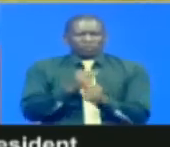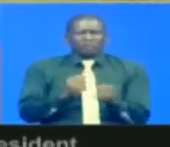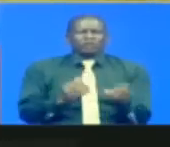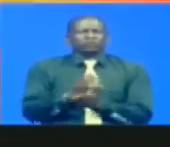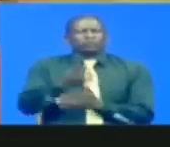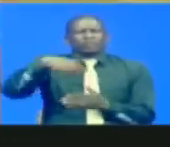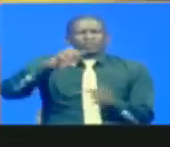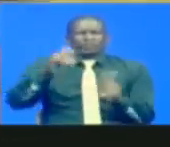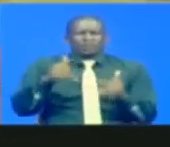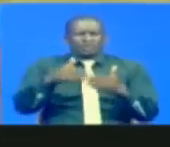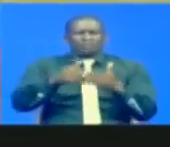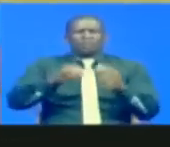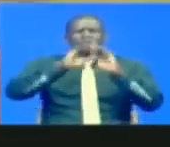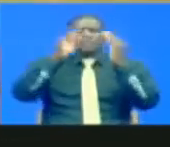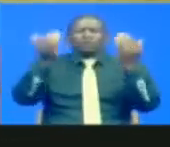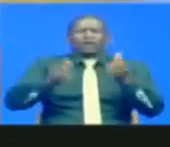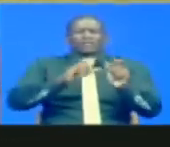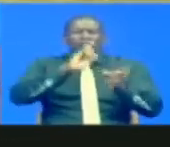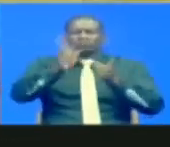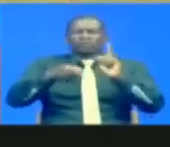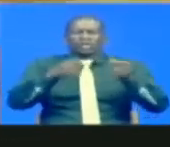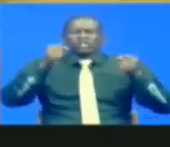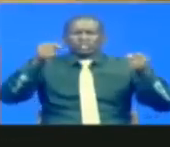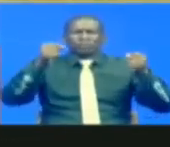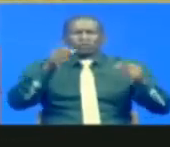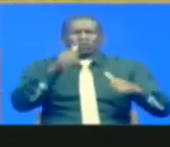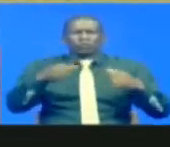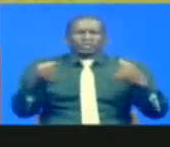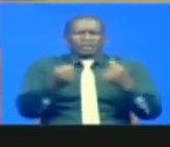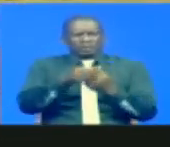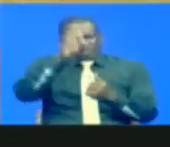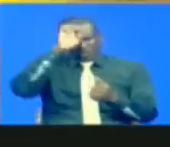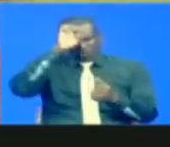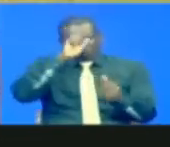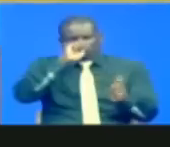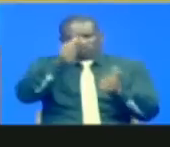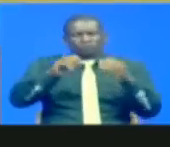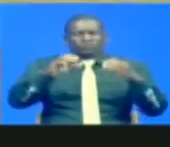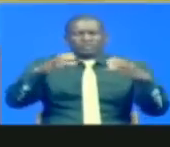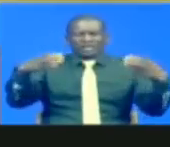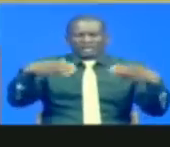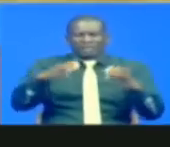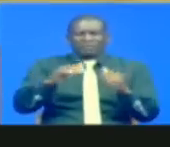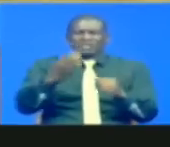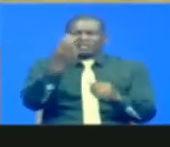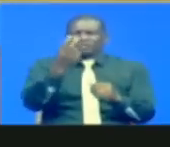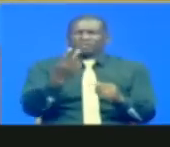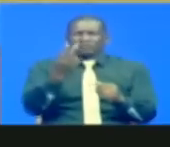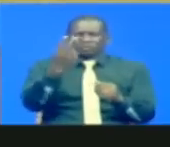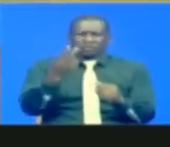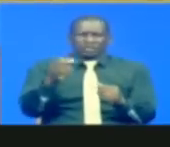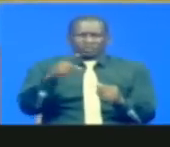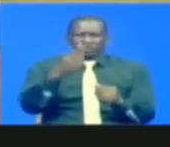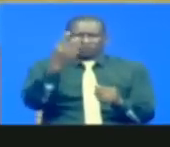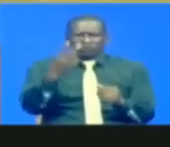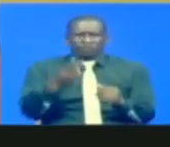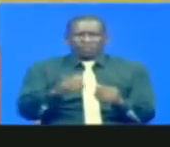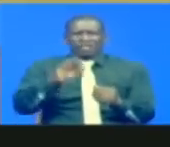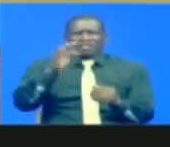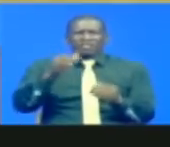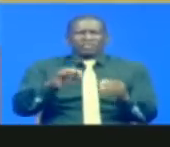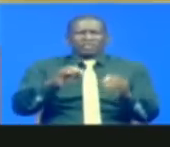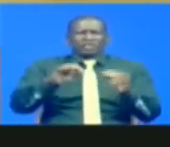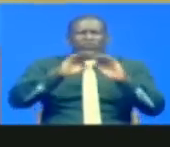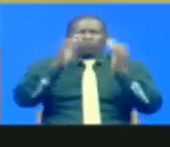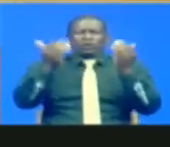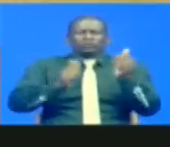For the World Cross Country Championships, which will be held in Eldoret Sports Club in February. The 43rd edition of the World Cross Country Championships